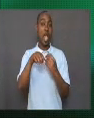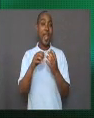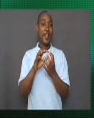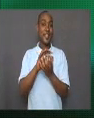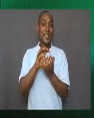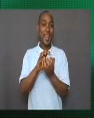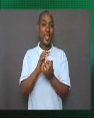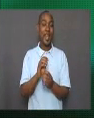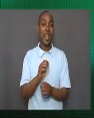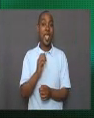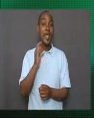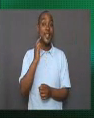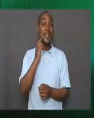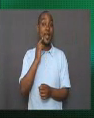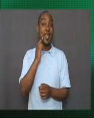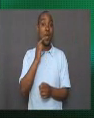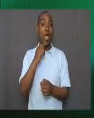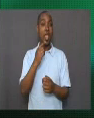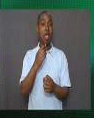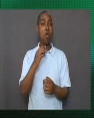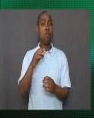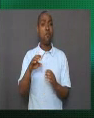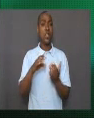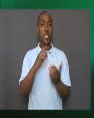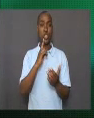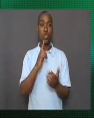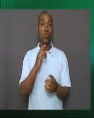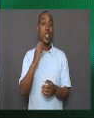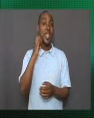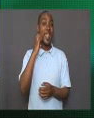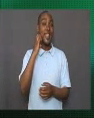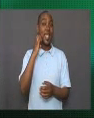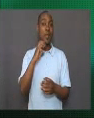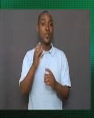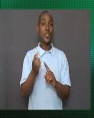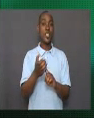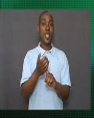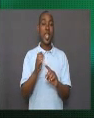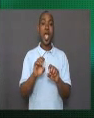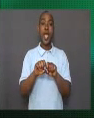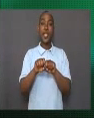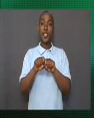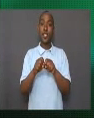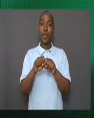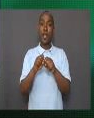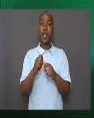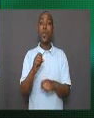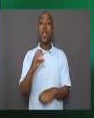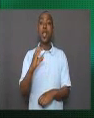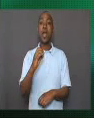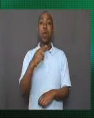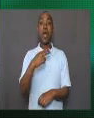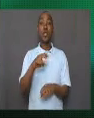Saliva is a liquid that contains enzymes which break down